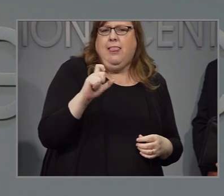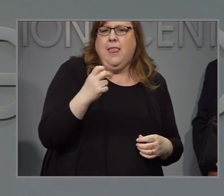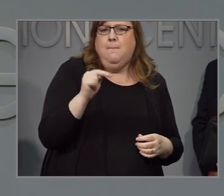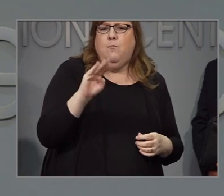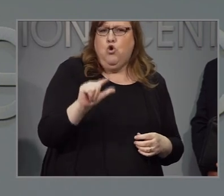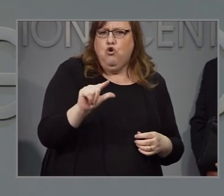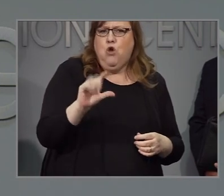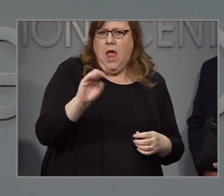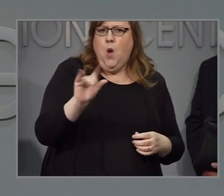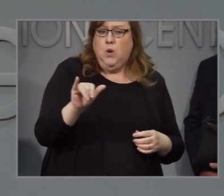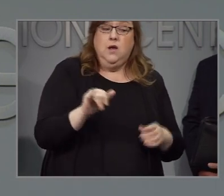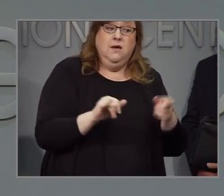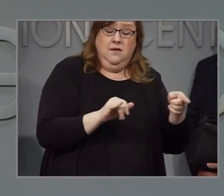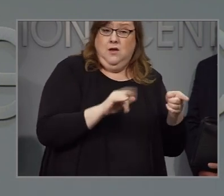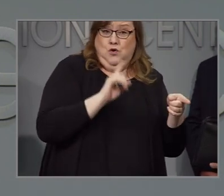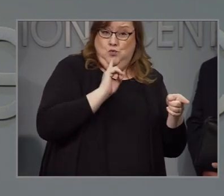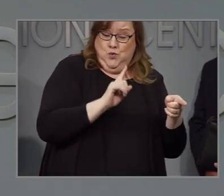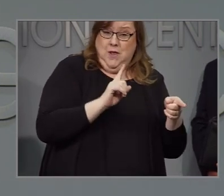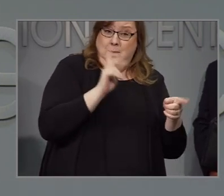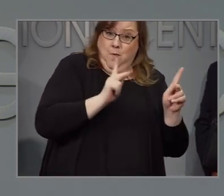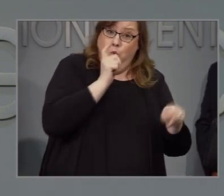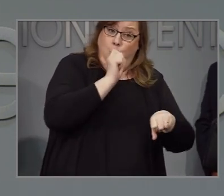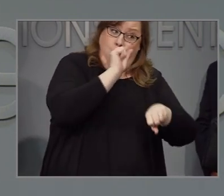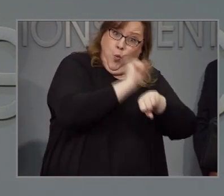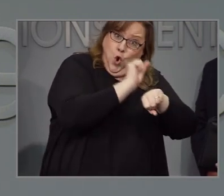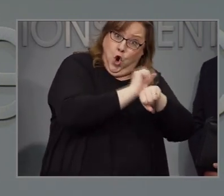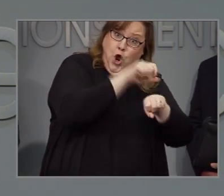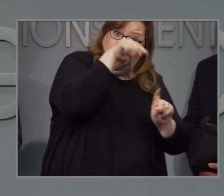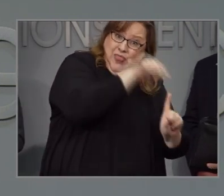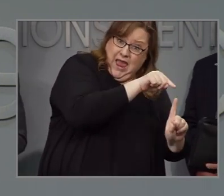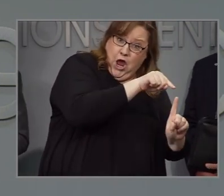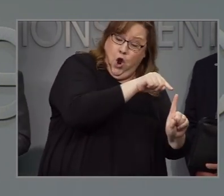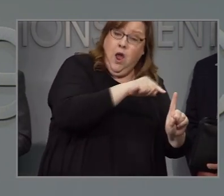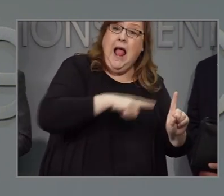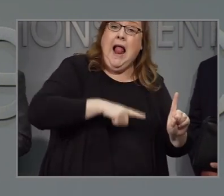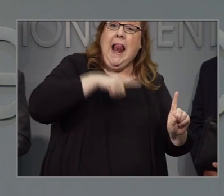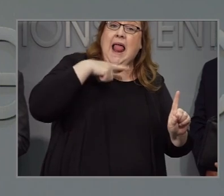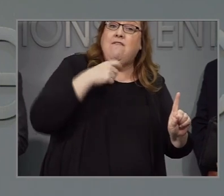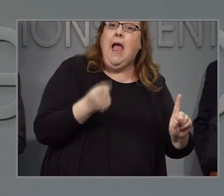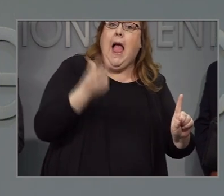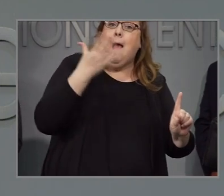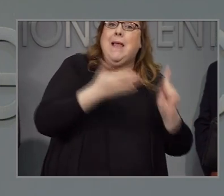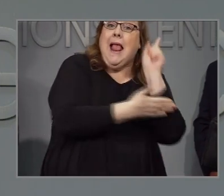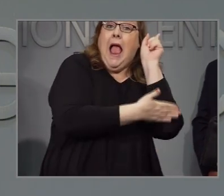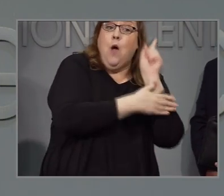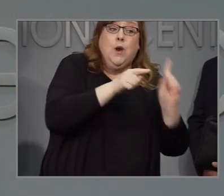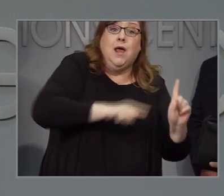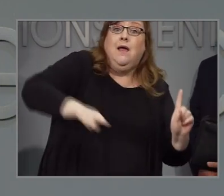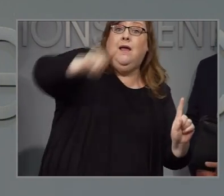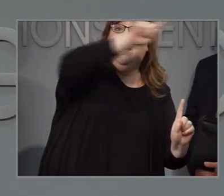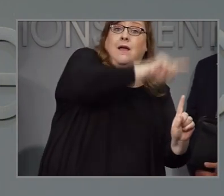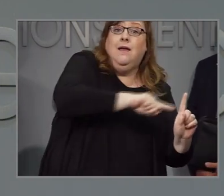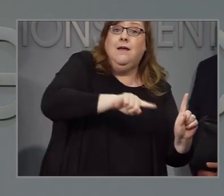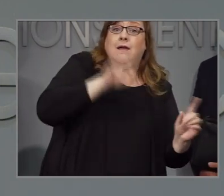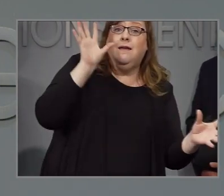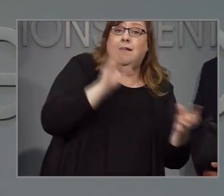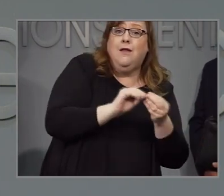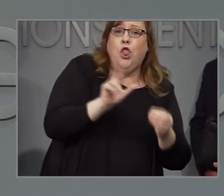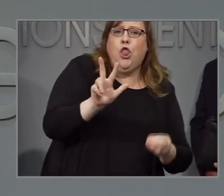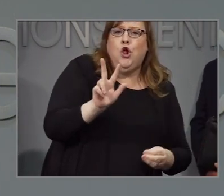County live in 32 surrounding counties. So trying to think about a county by county approach is really